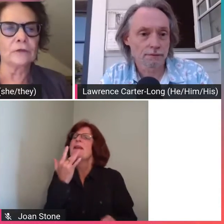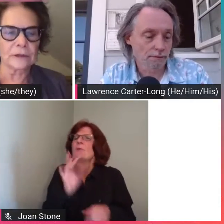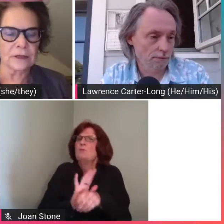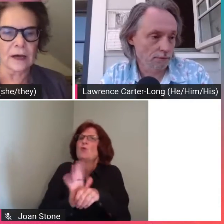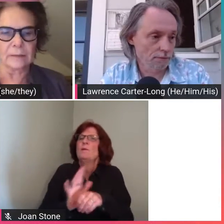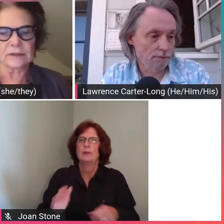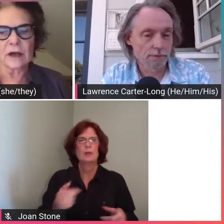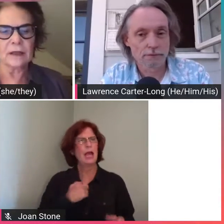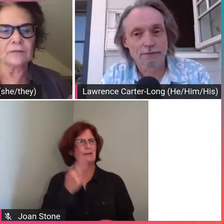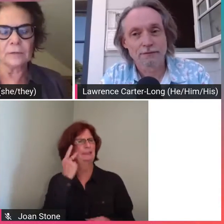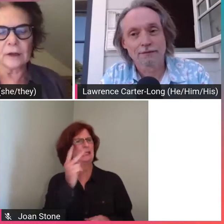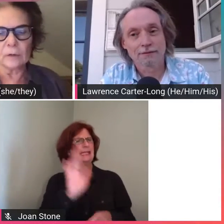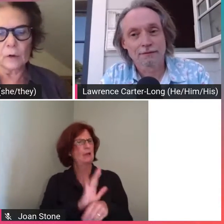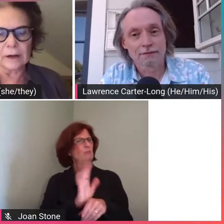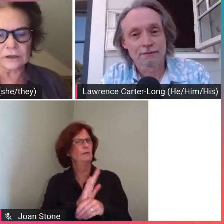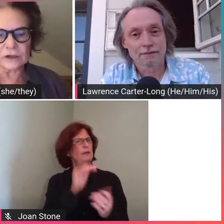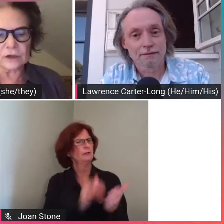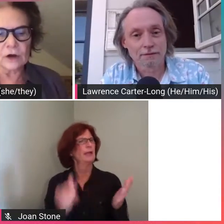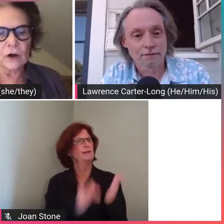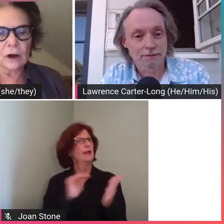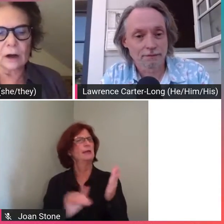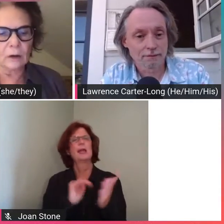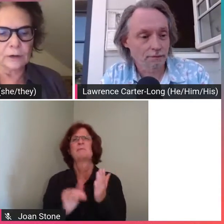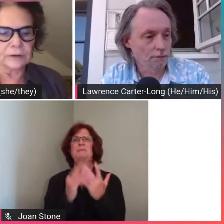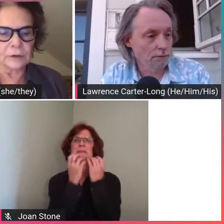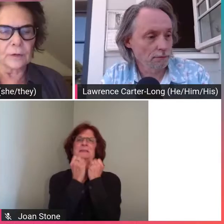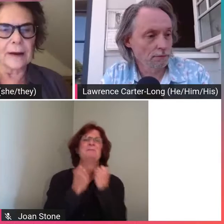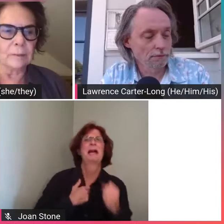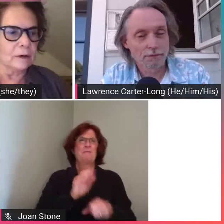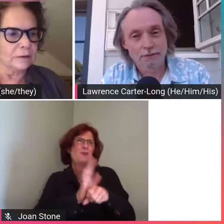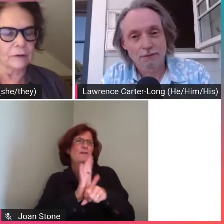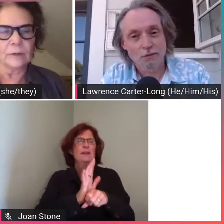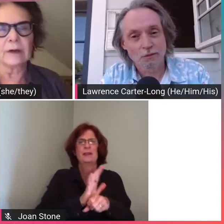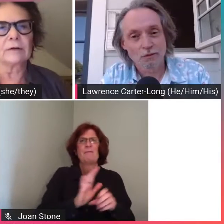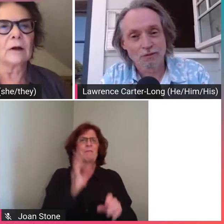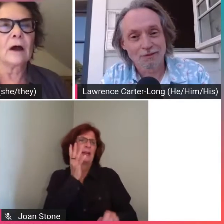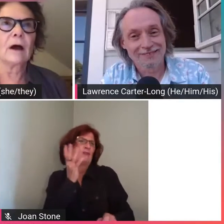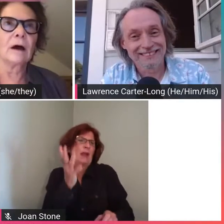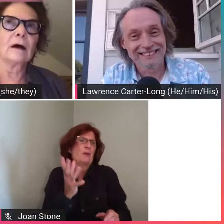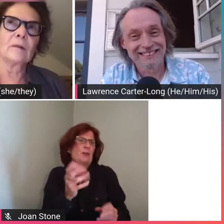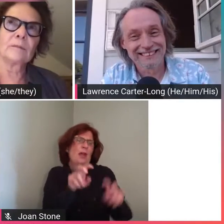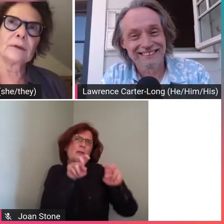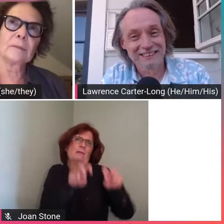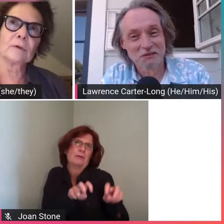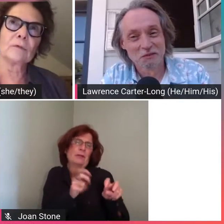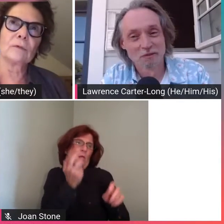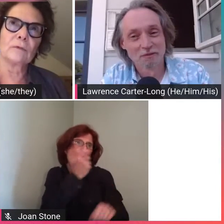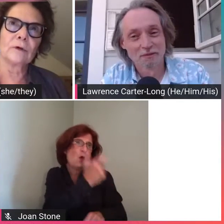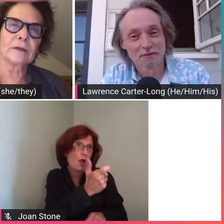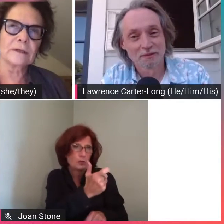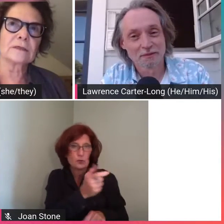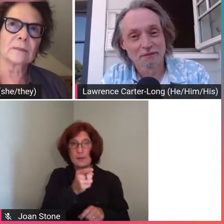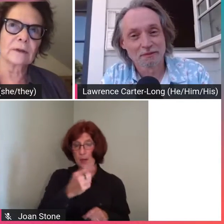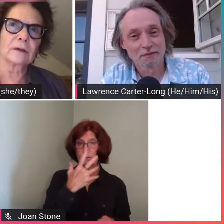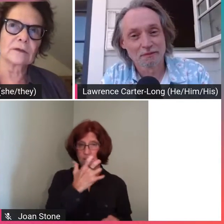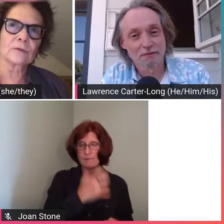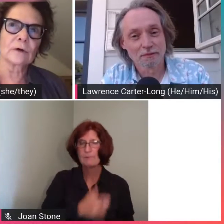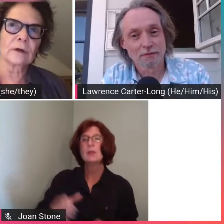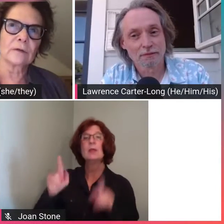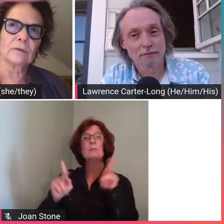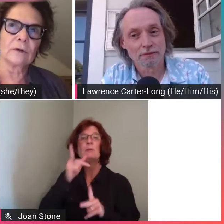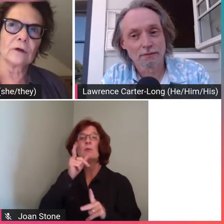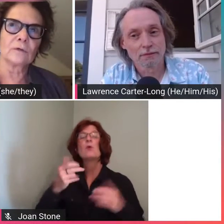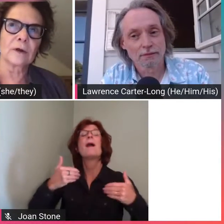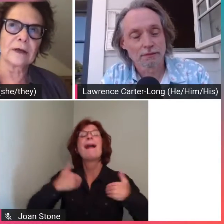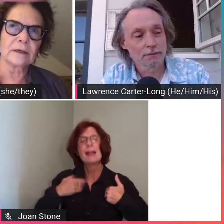seen 100 times, the film they watched with their grandmother or whatever. People with disabilities